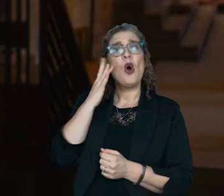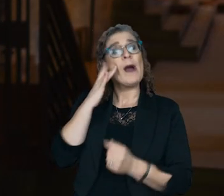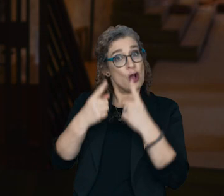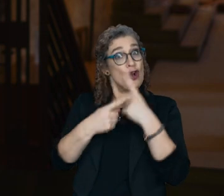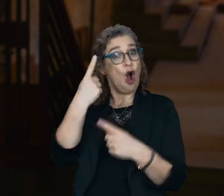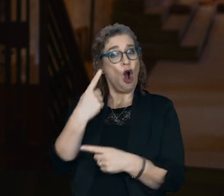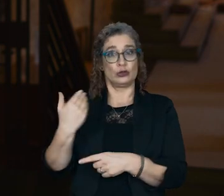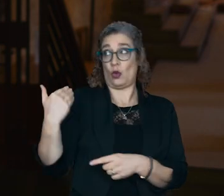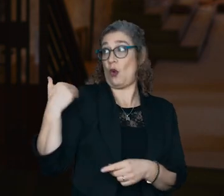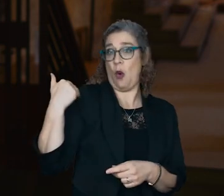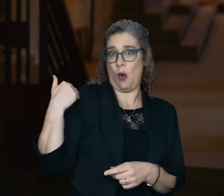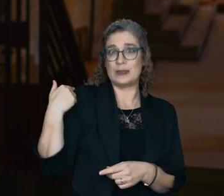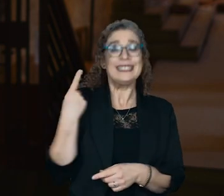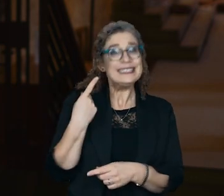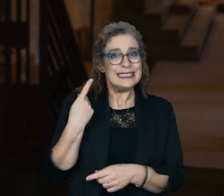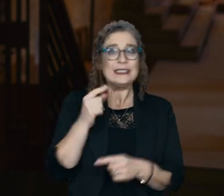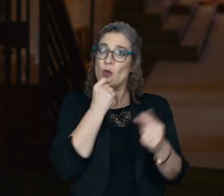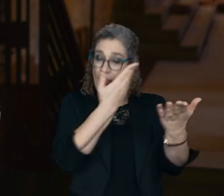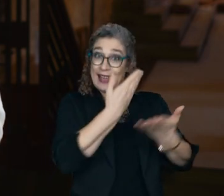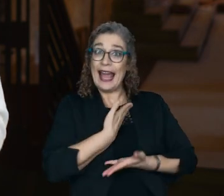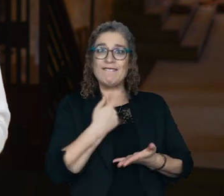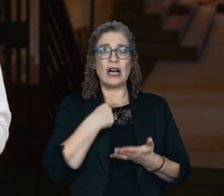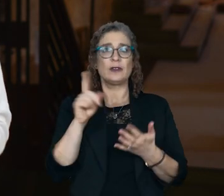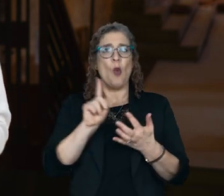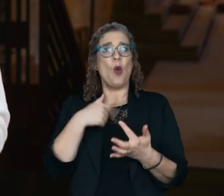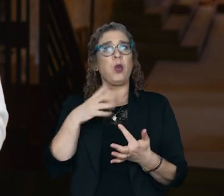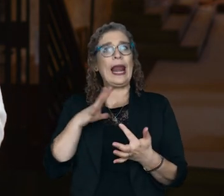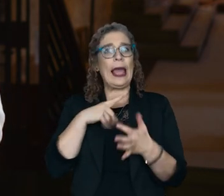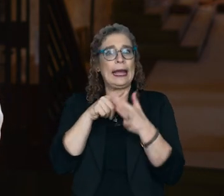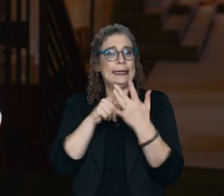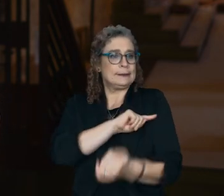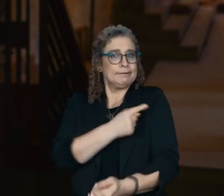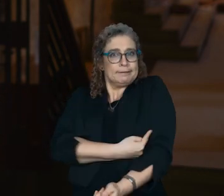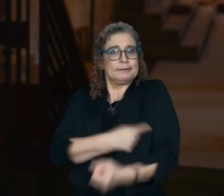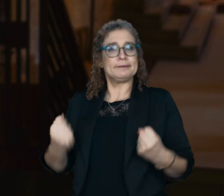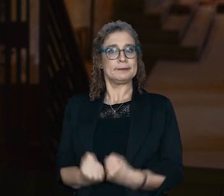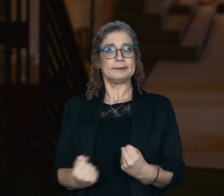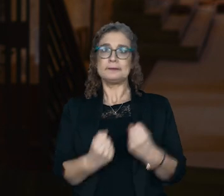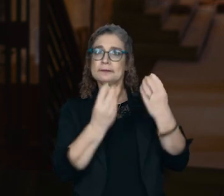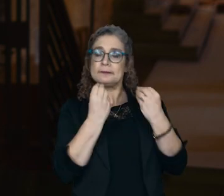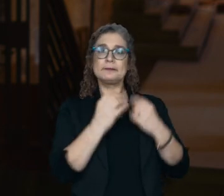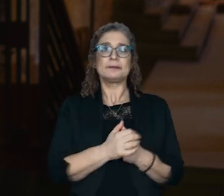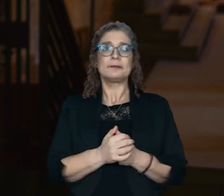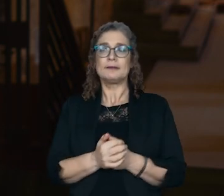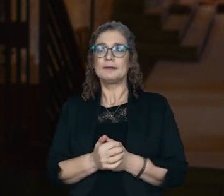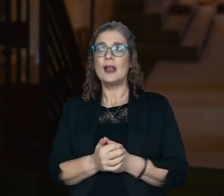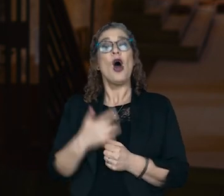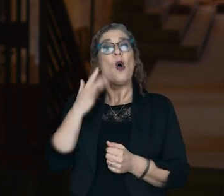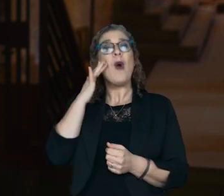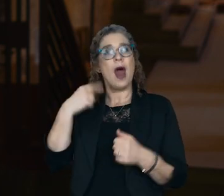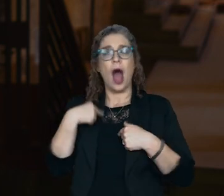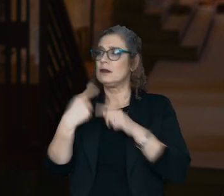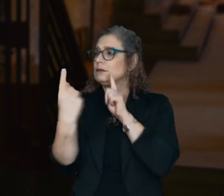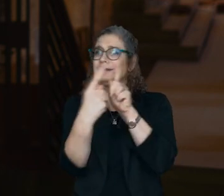equip. And I'm inspired by the stories of these women. And in every visit,